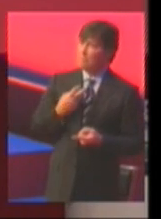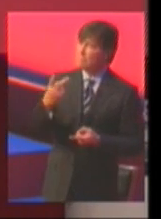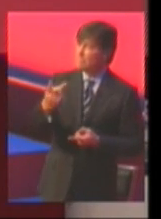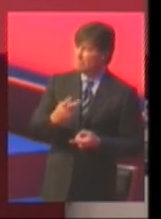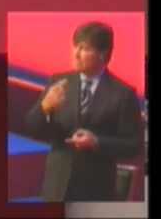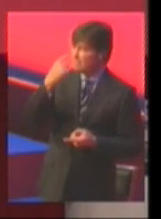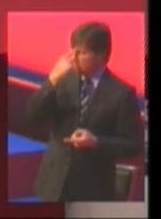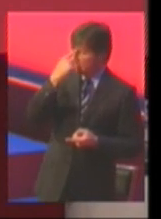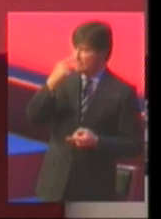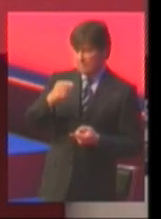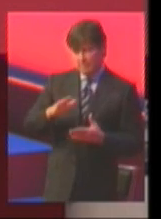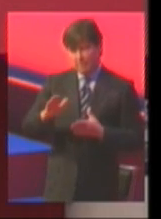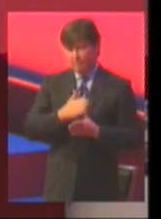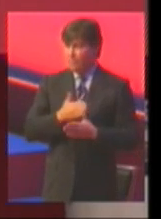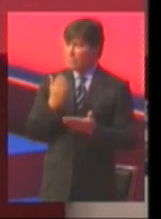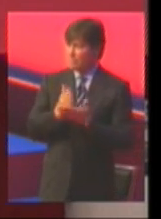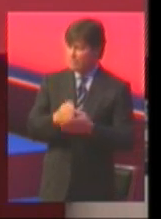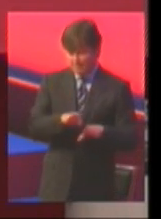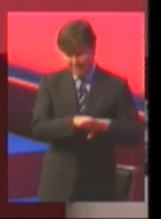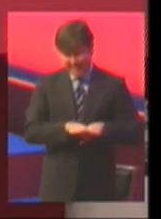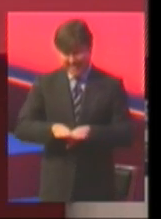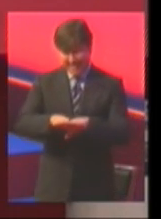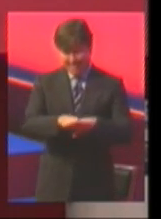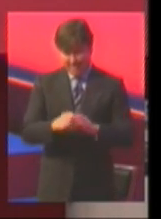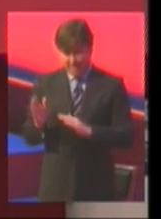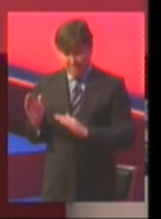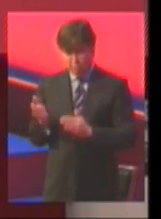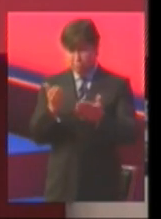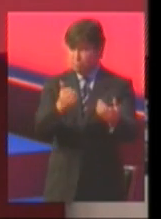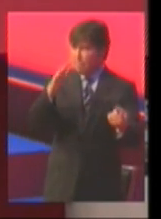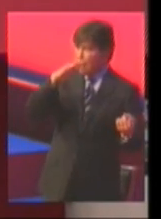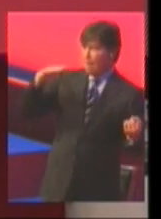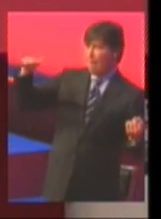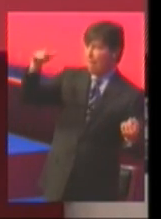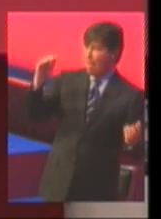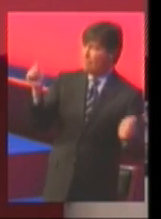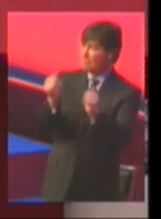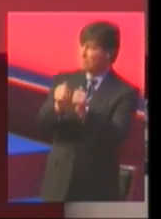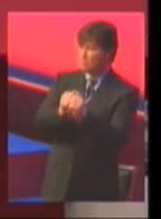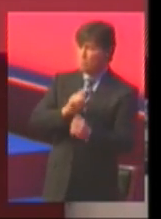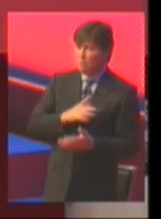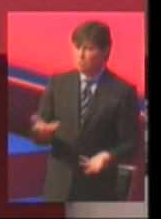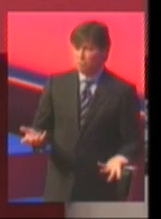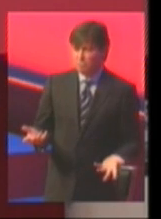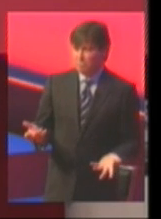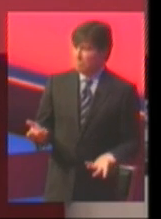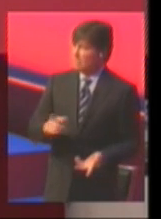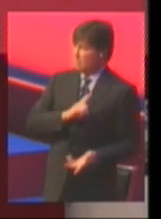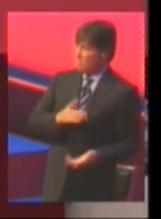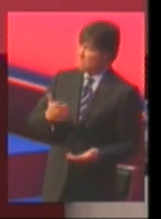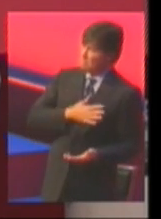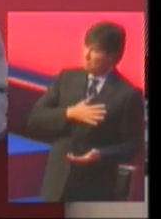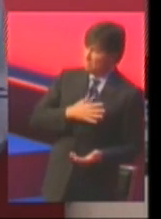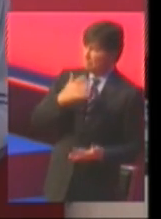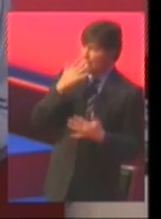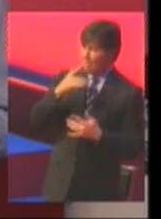that is remembered for delivering the first fair, effective, and ambitious climate deal in human history? Why can't we be the generation